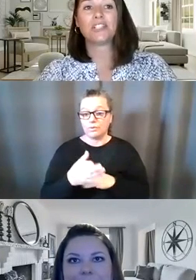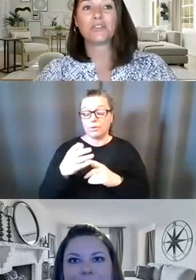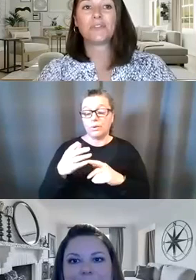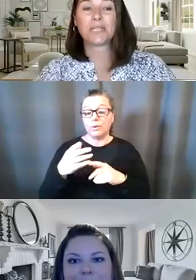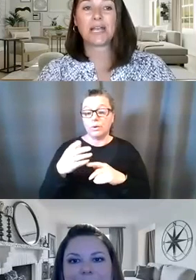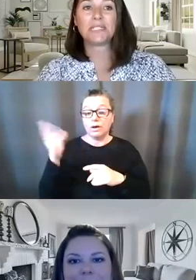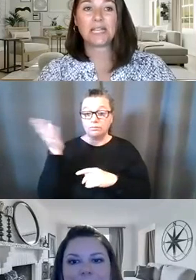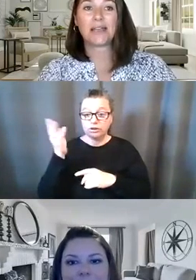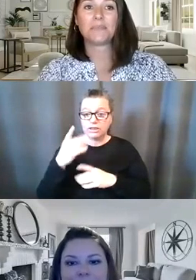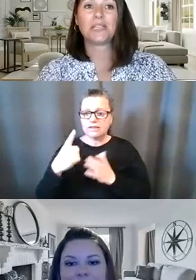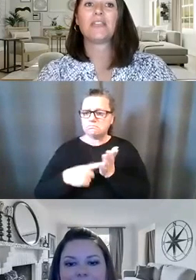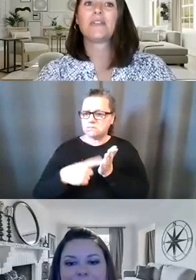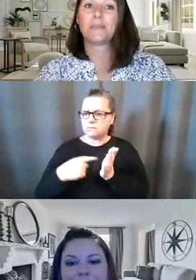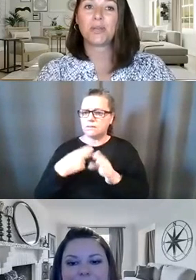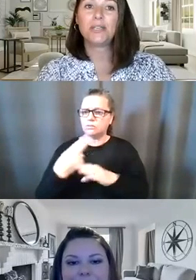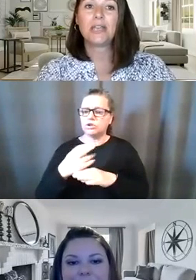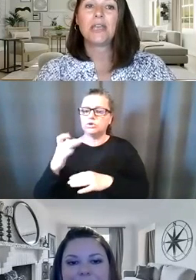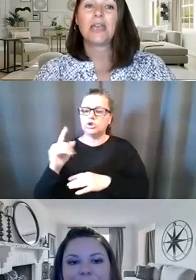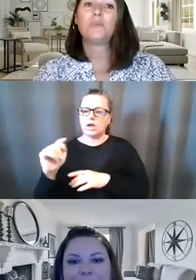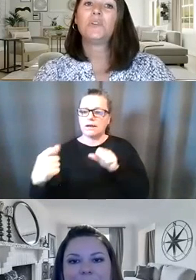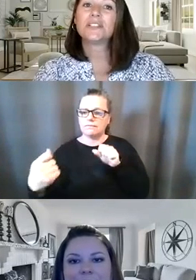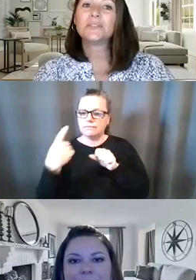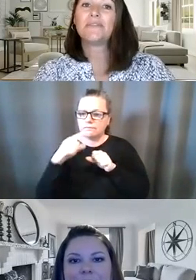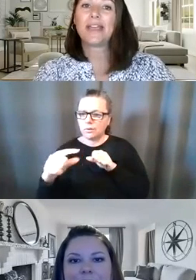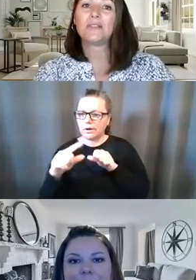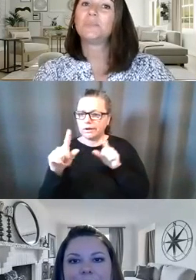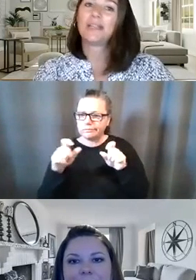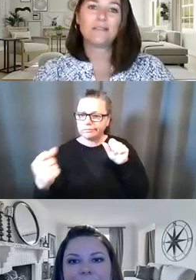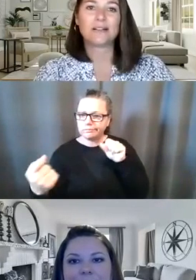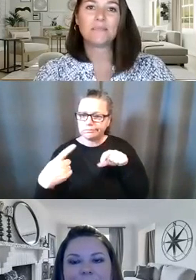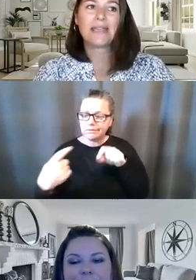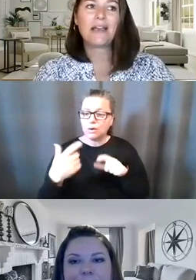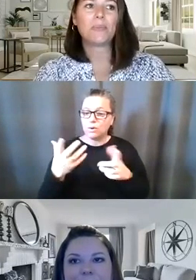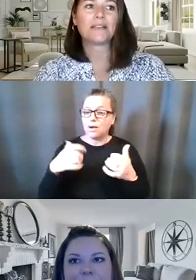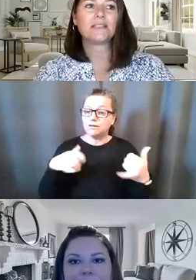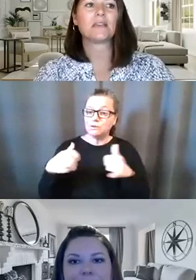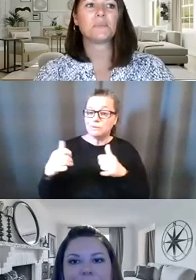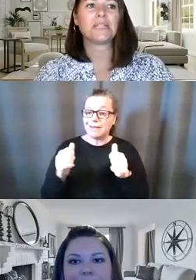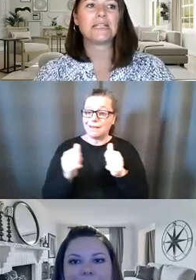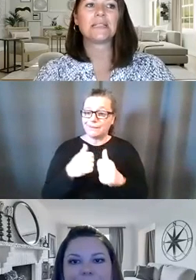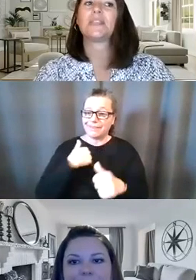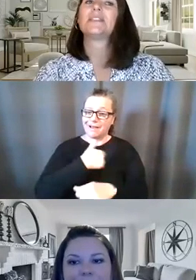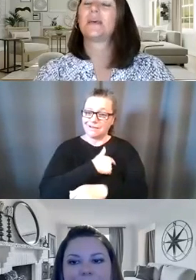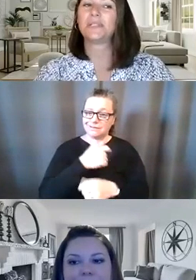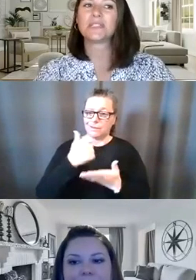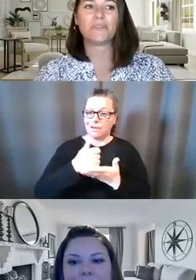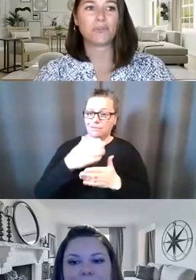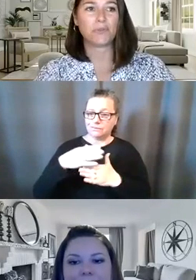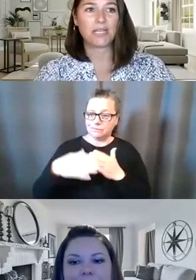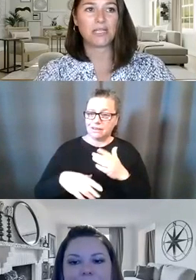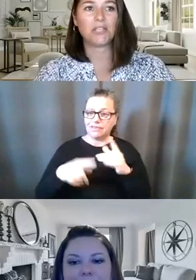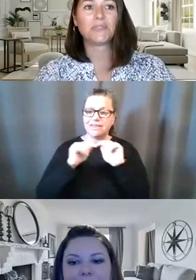chat feature from time to time to get your input. And we'll also invite you to play along by helping us to complete some of the templates